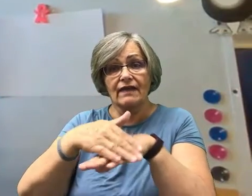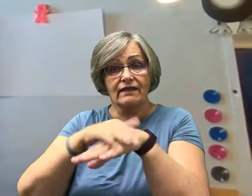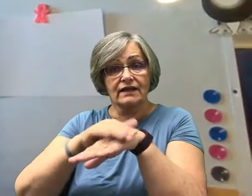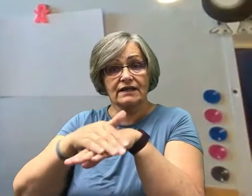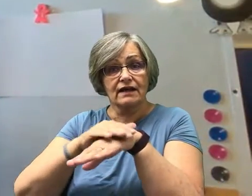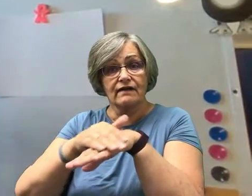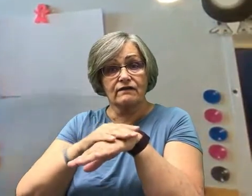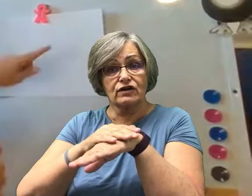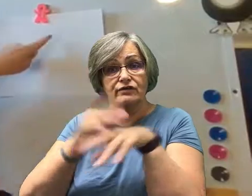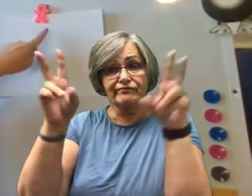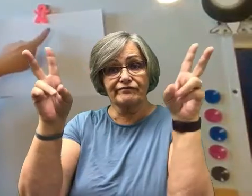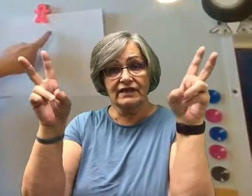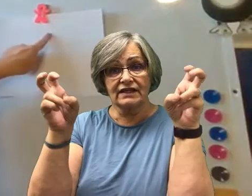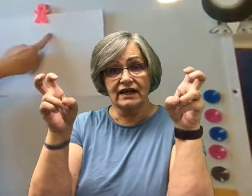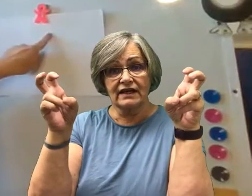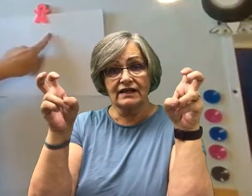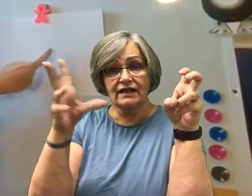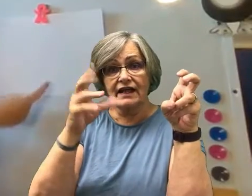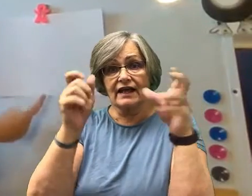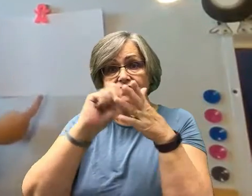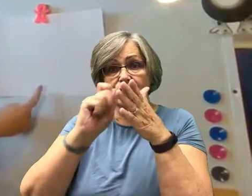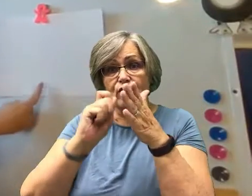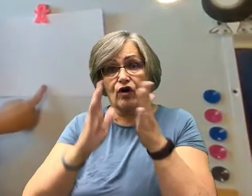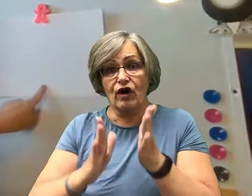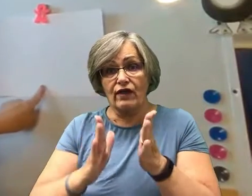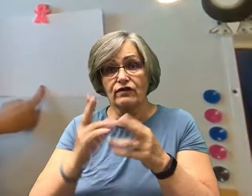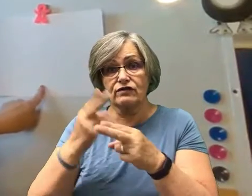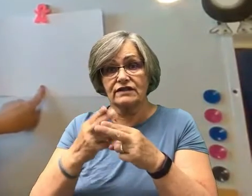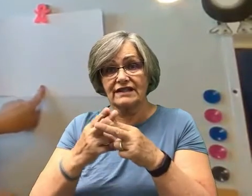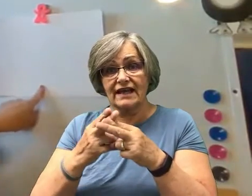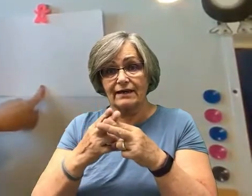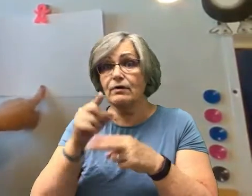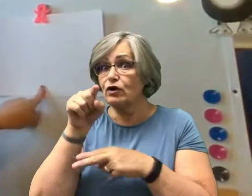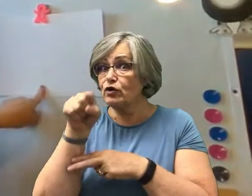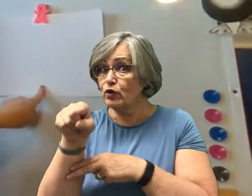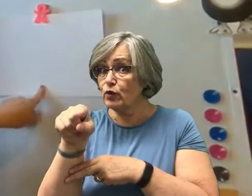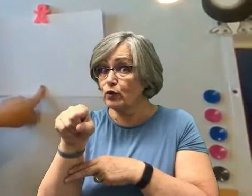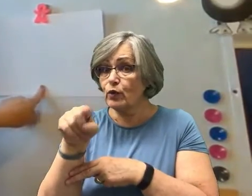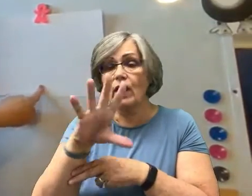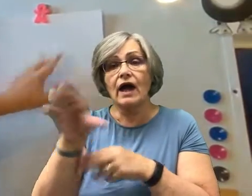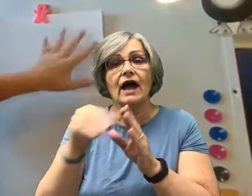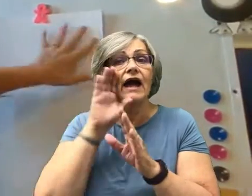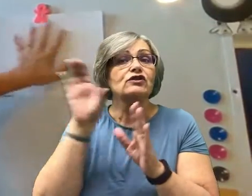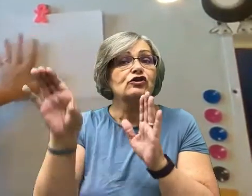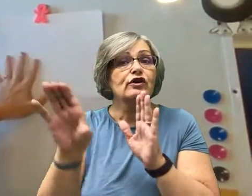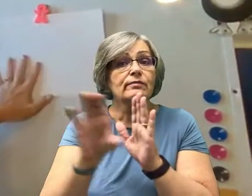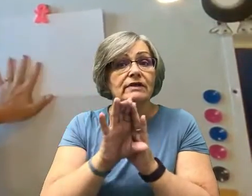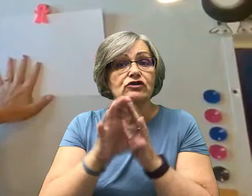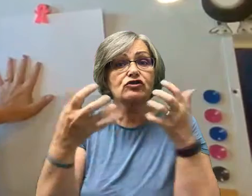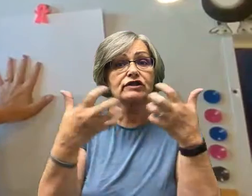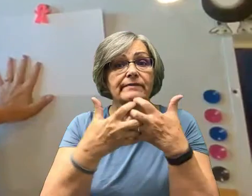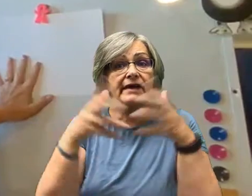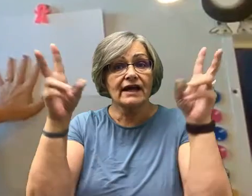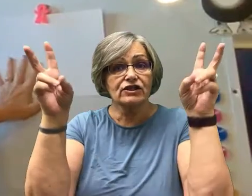on the cover, you're going to write your title and the author's name. That's you. Add